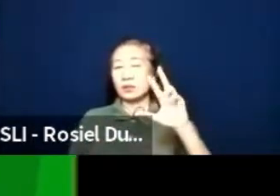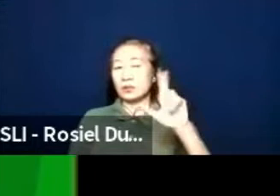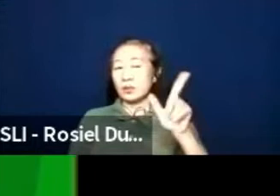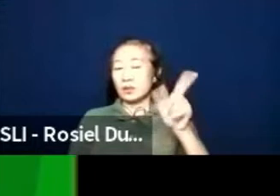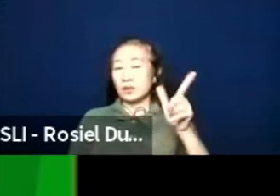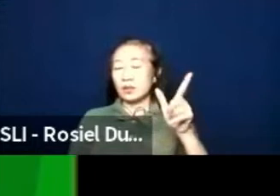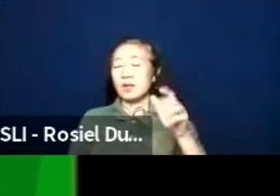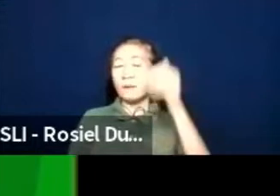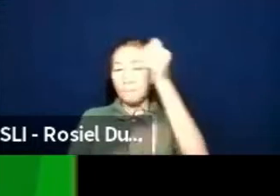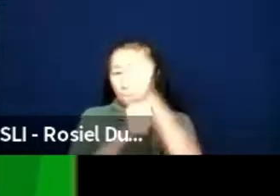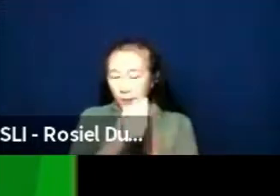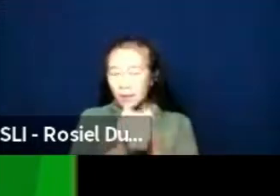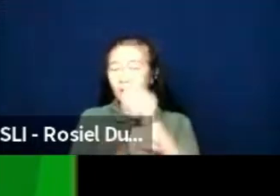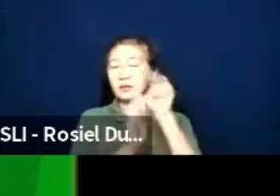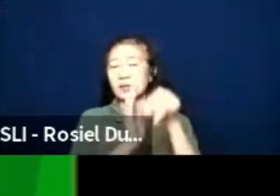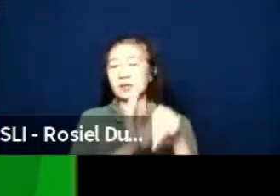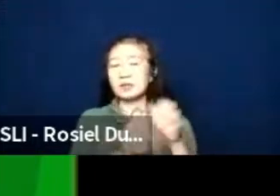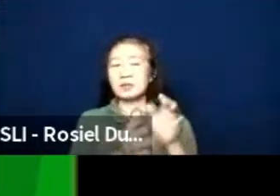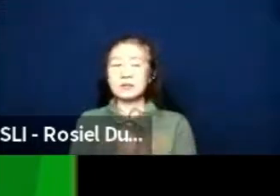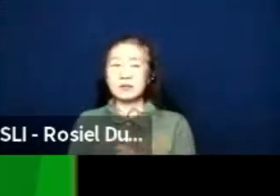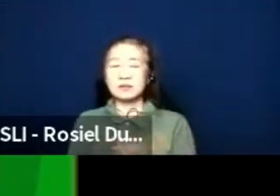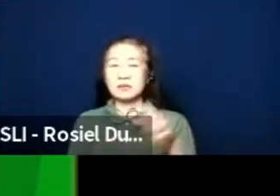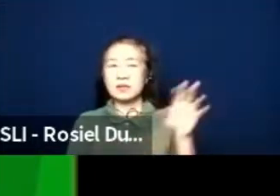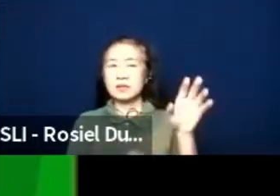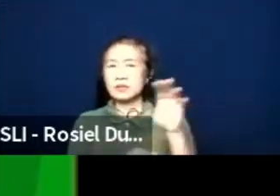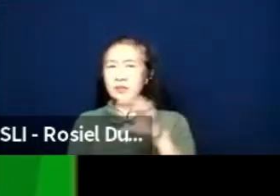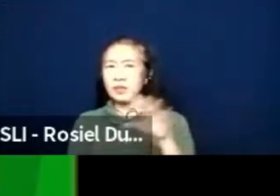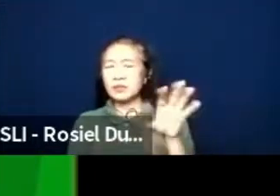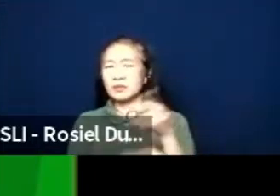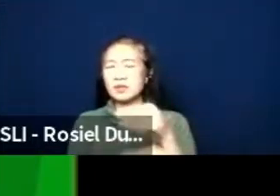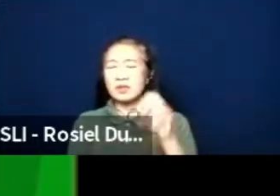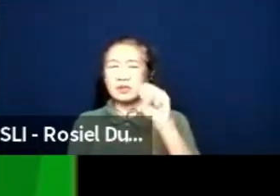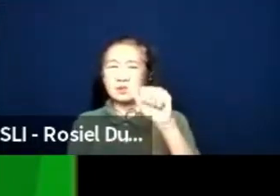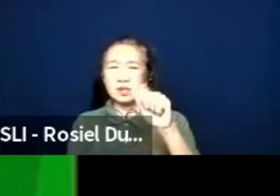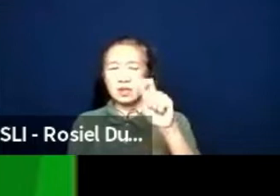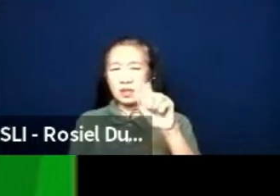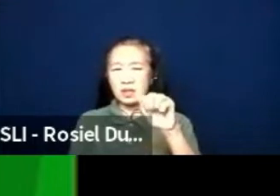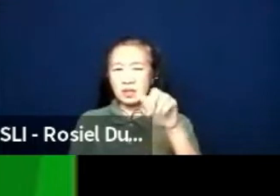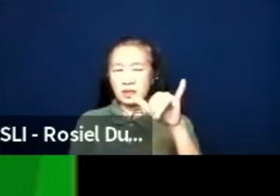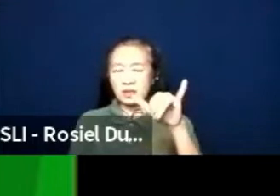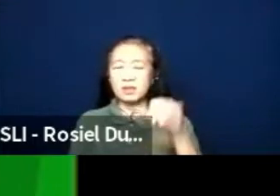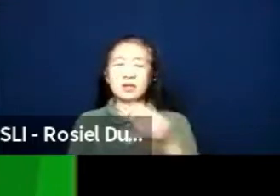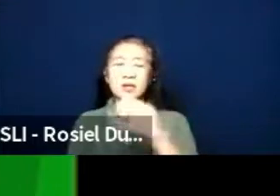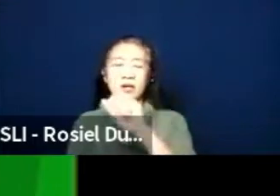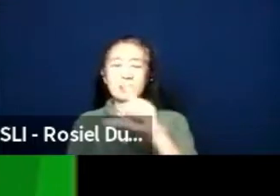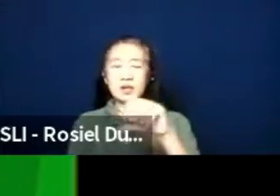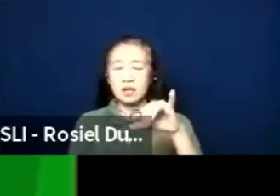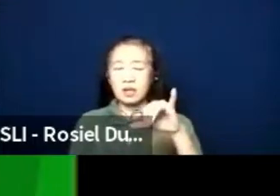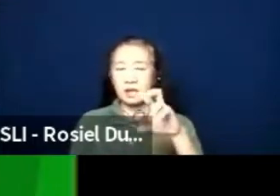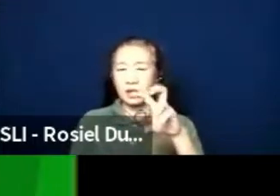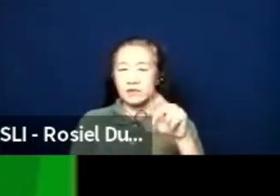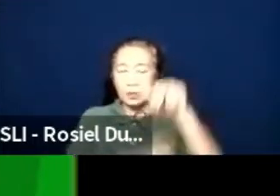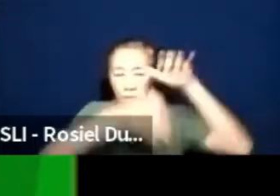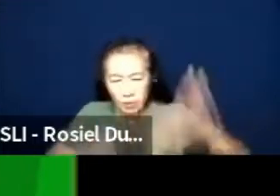minute, in the tune of staying alive. Okay, staying alive, staying alive. Staying alive.